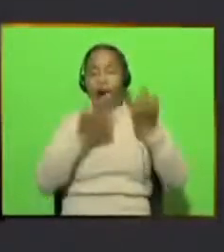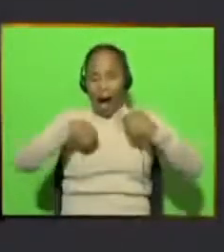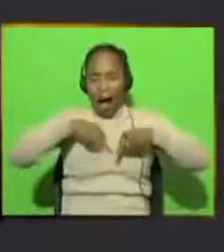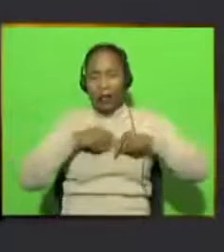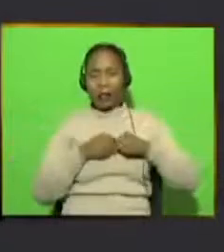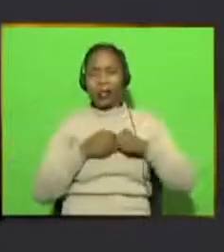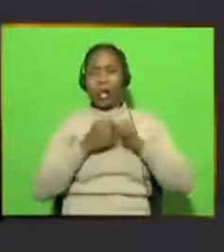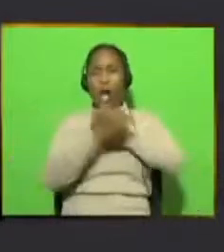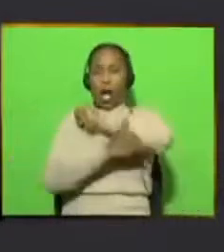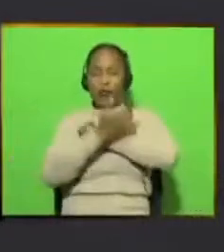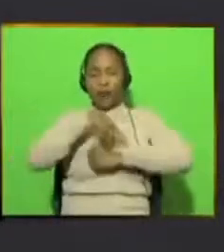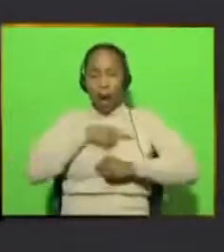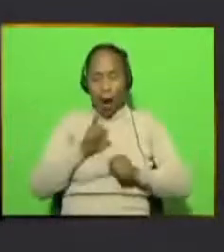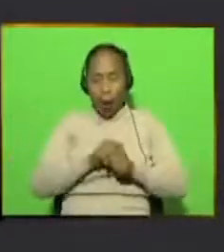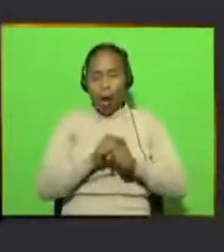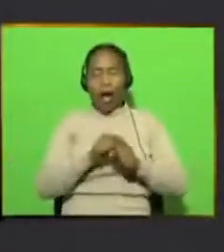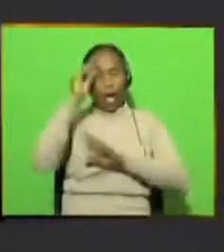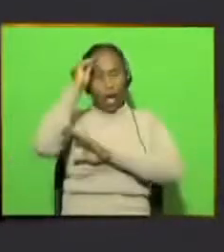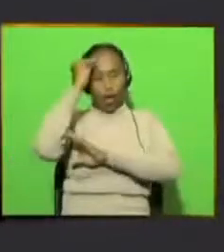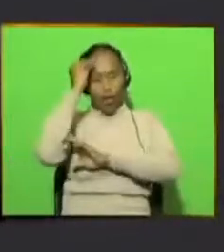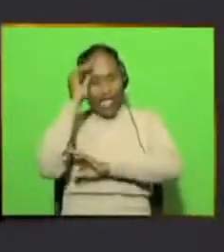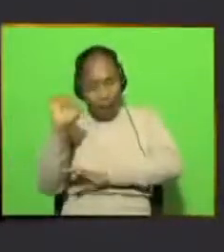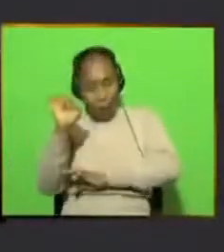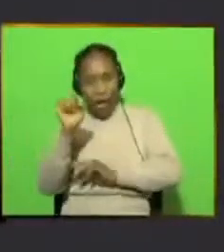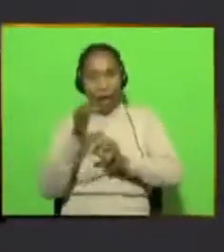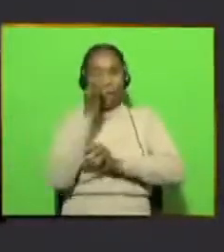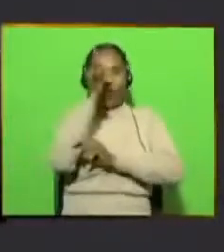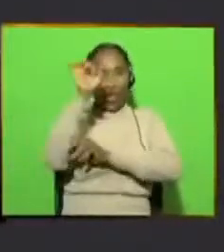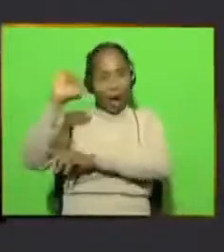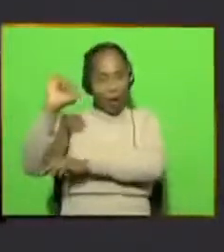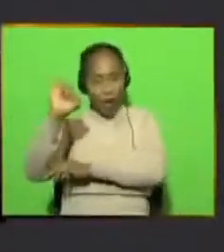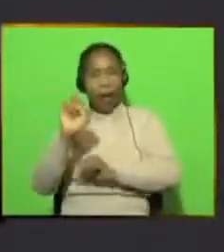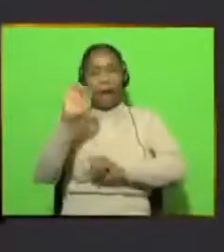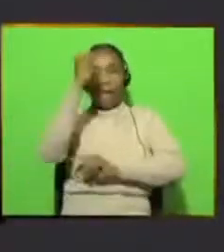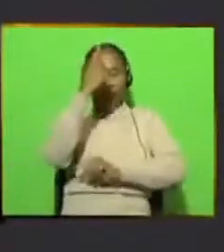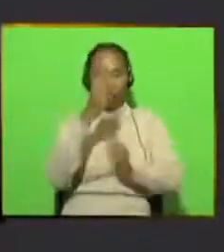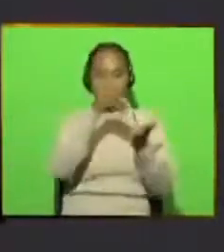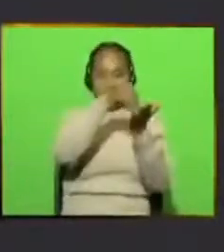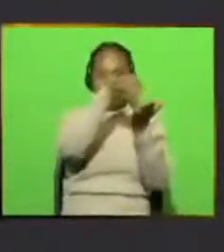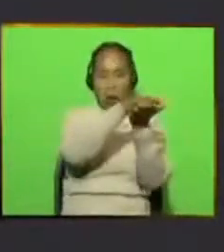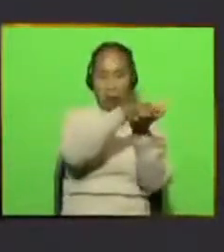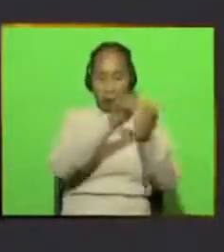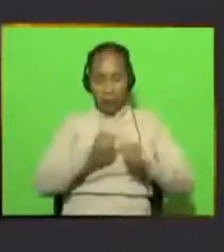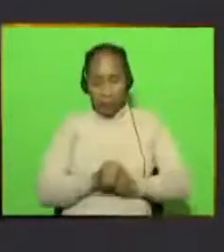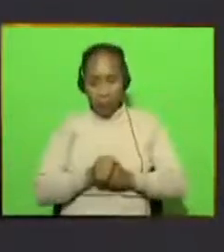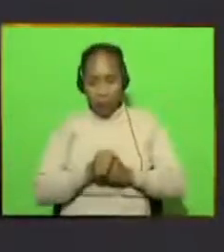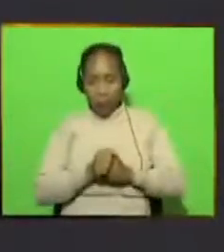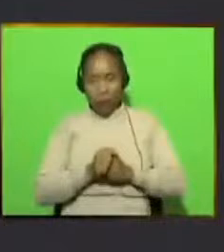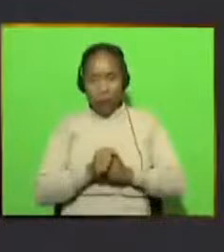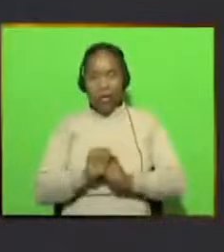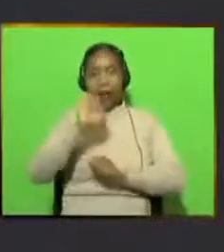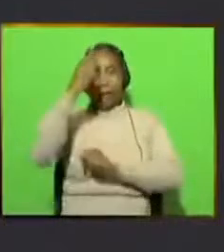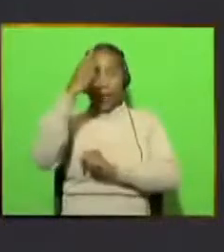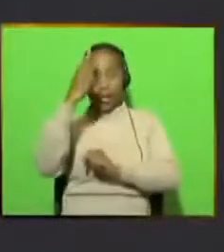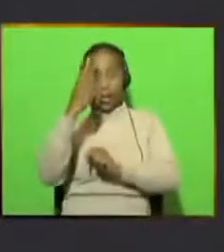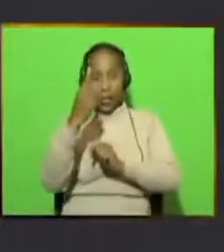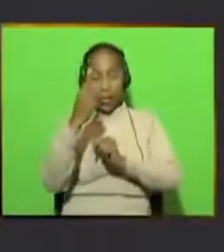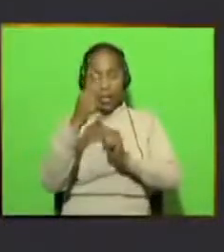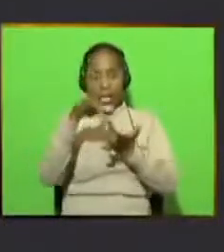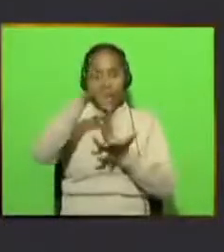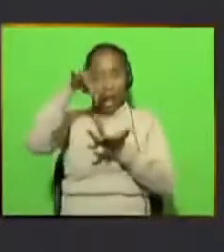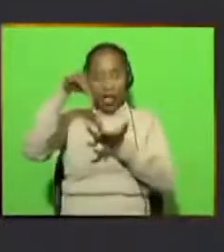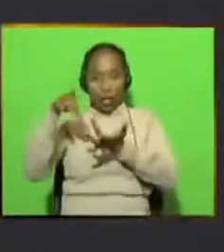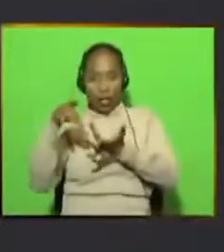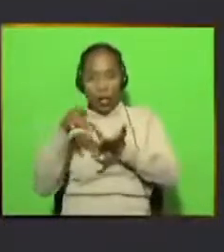its interests and its future first. In this election, the voters chose not to give any